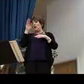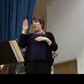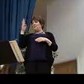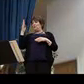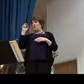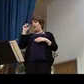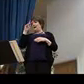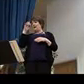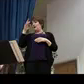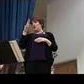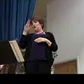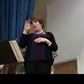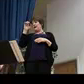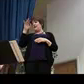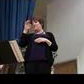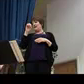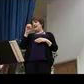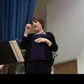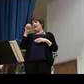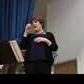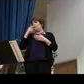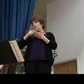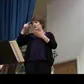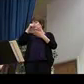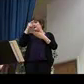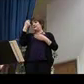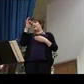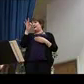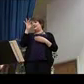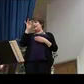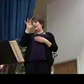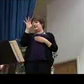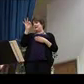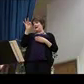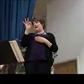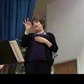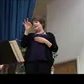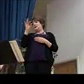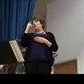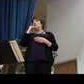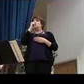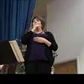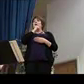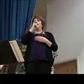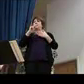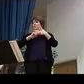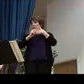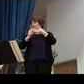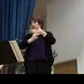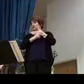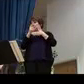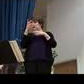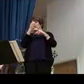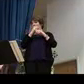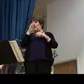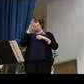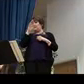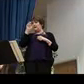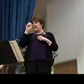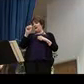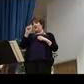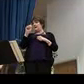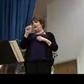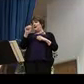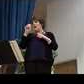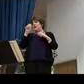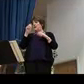graduate from Bridges High School. She earned a bachelor's degree in 1994 from Western Montana College in Dillon, now the